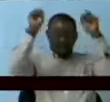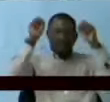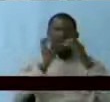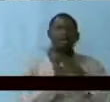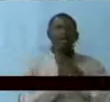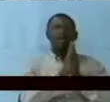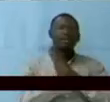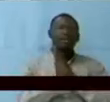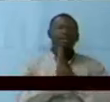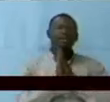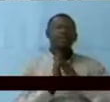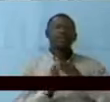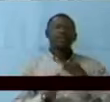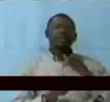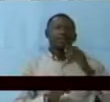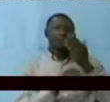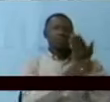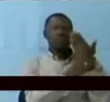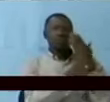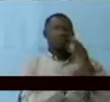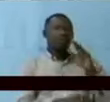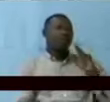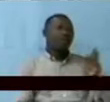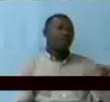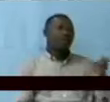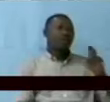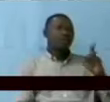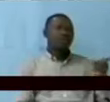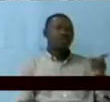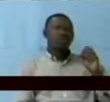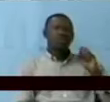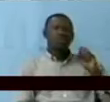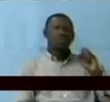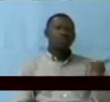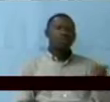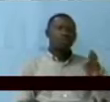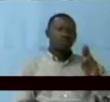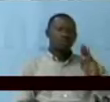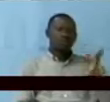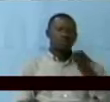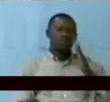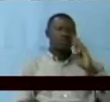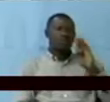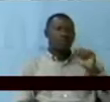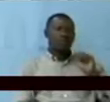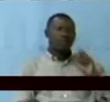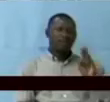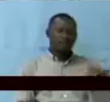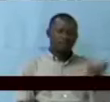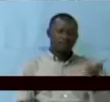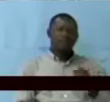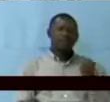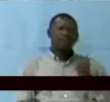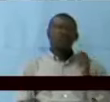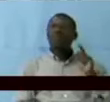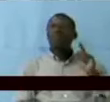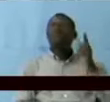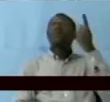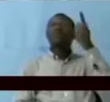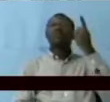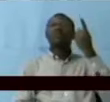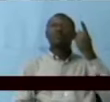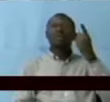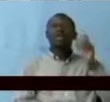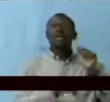kiti kaokuliti menketa Dr. Njoguba la kitoti. Because that was the first one. That was the economic crime